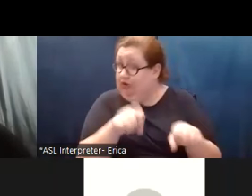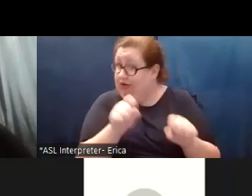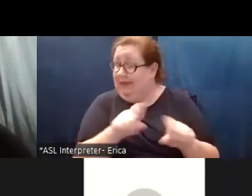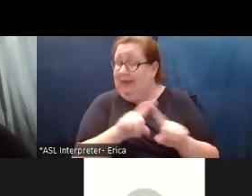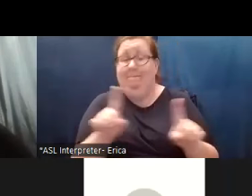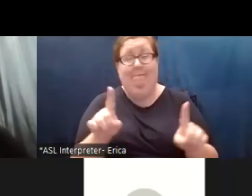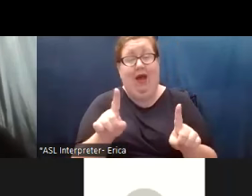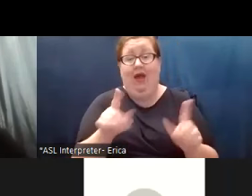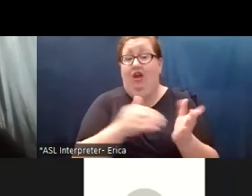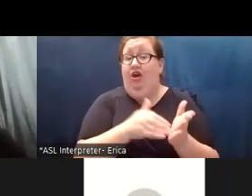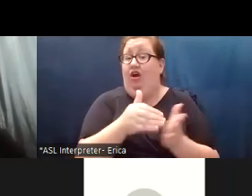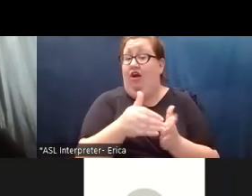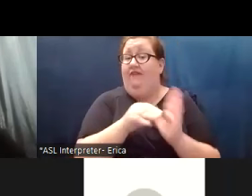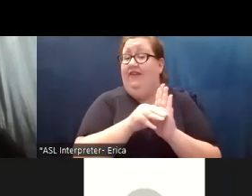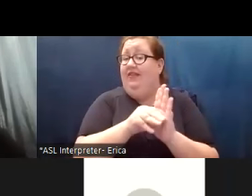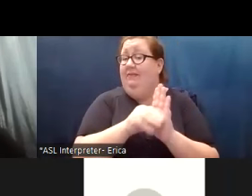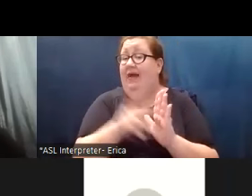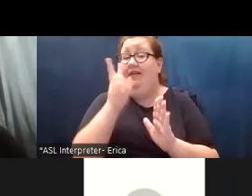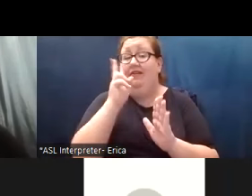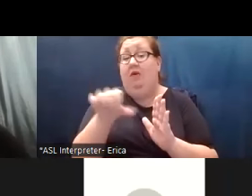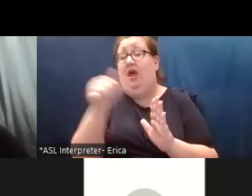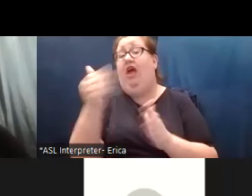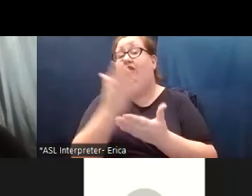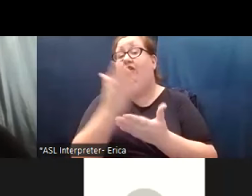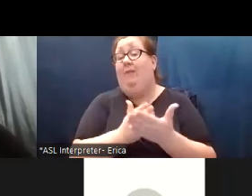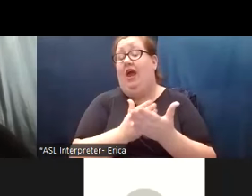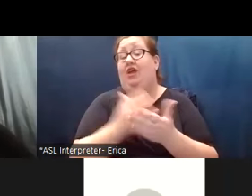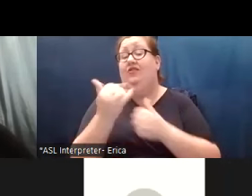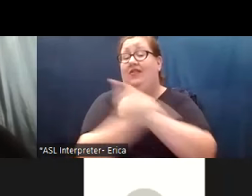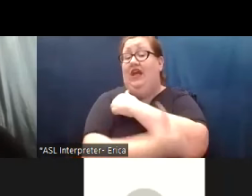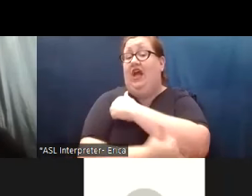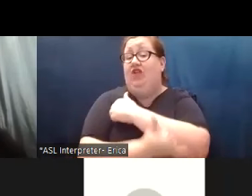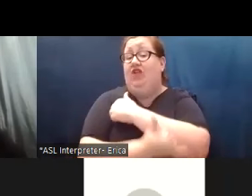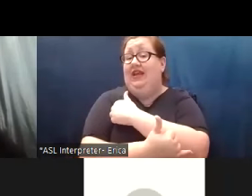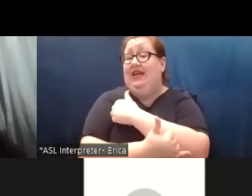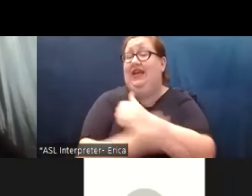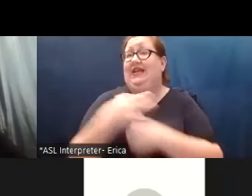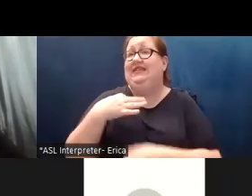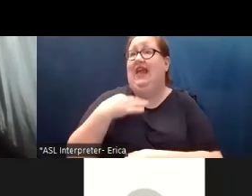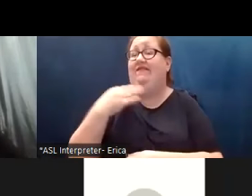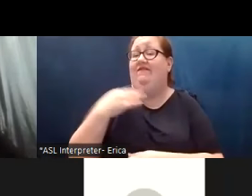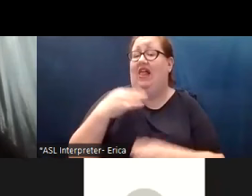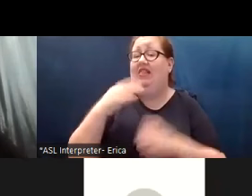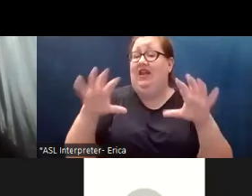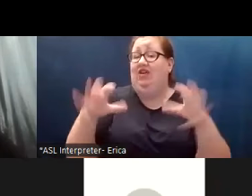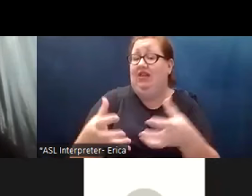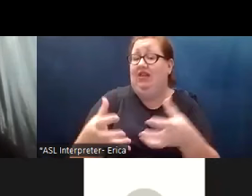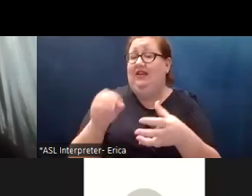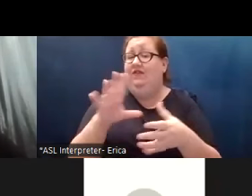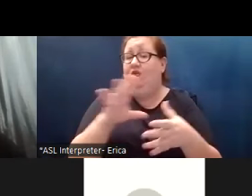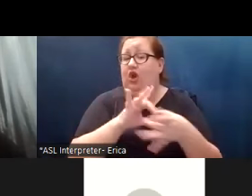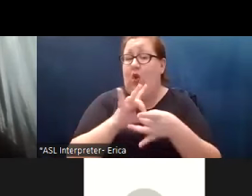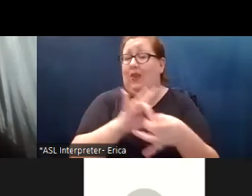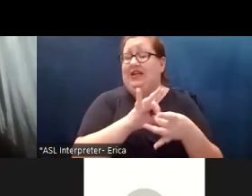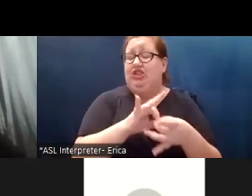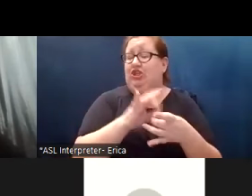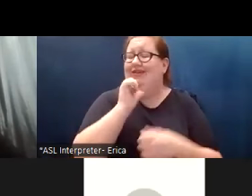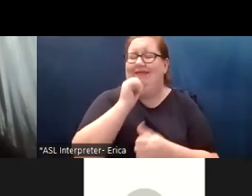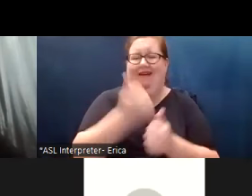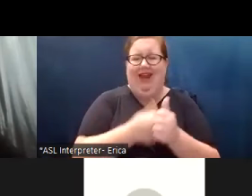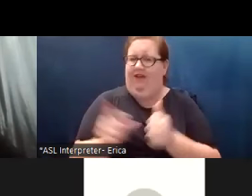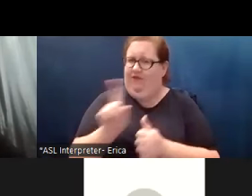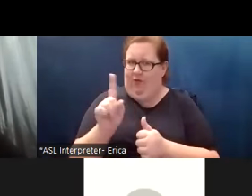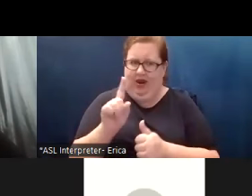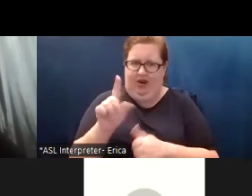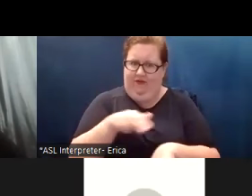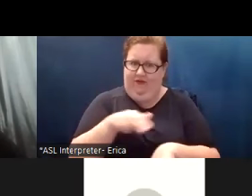the models that I've seen from other parts of the country are sort of like voluntary collectives or coalitions, or, I mean, not everywhere, because there are definitely